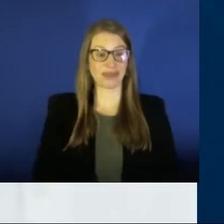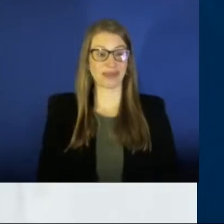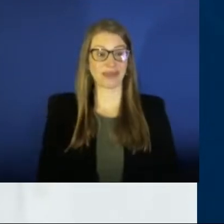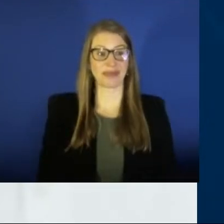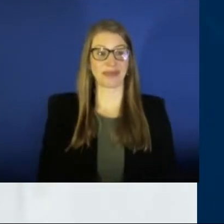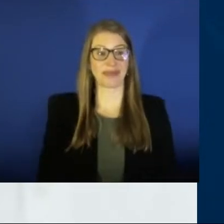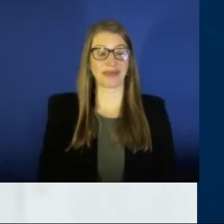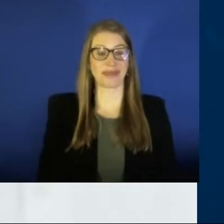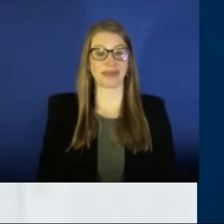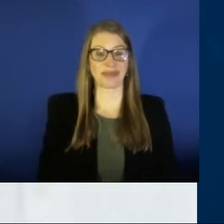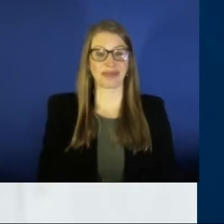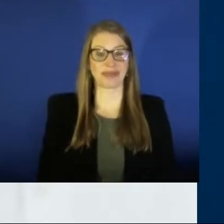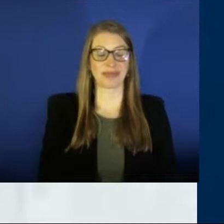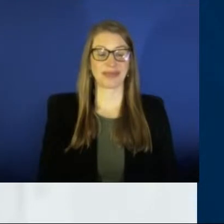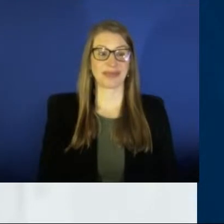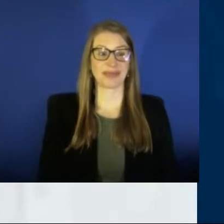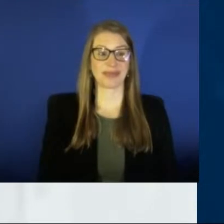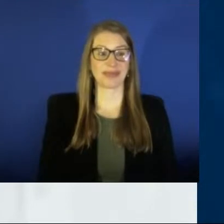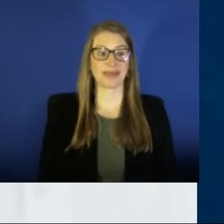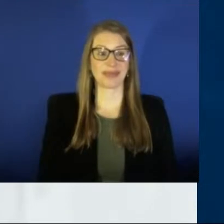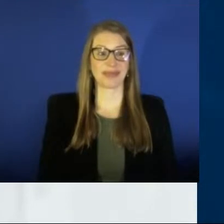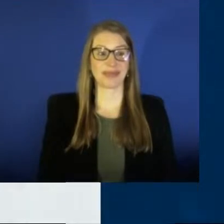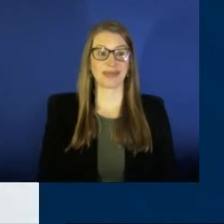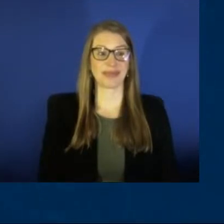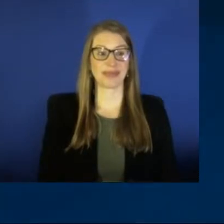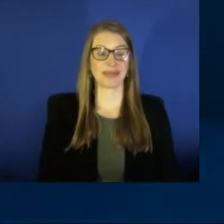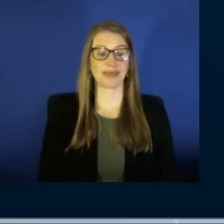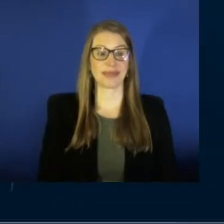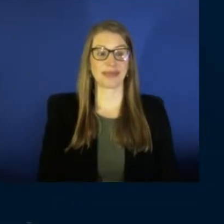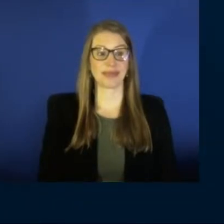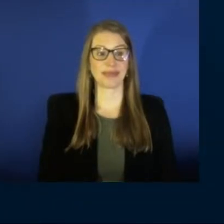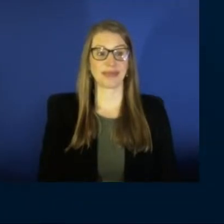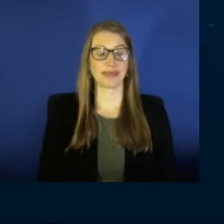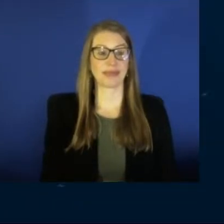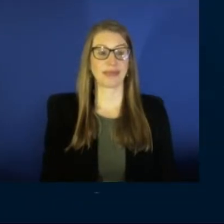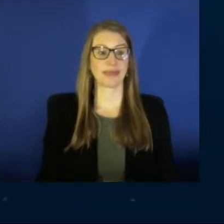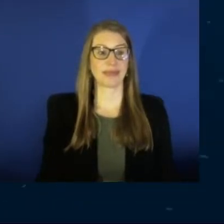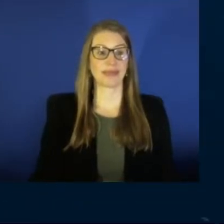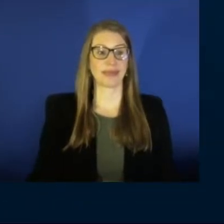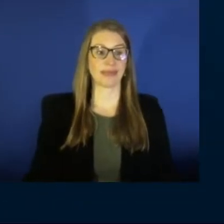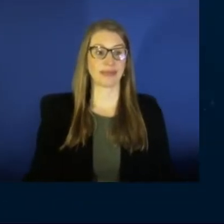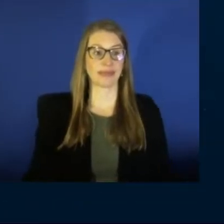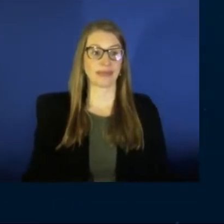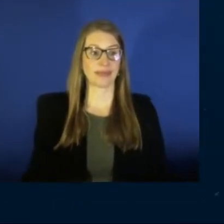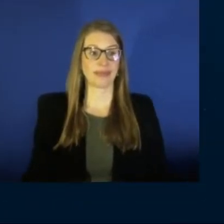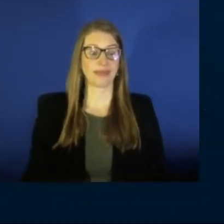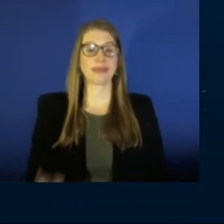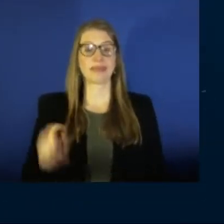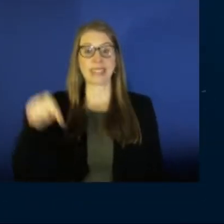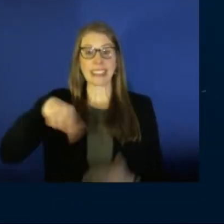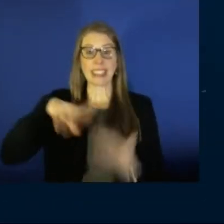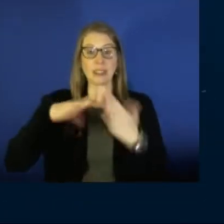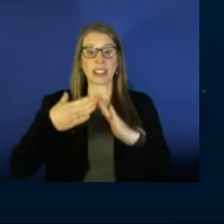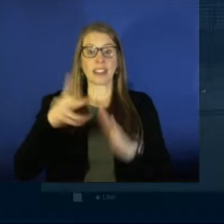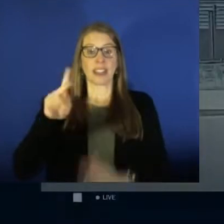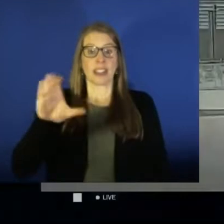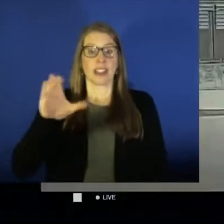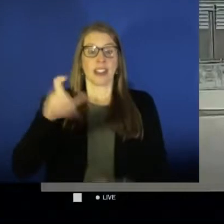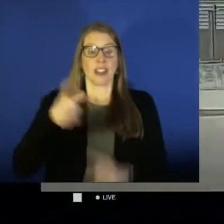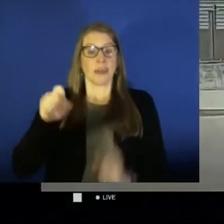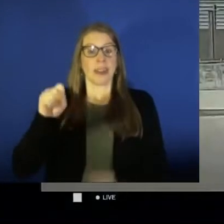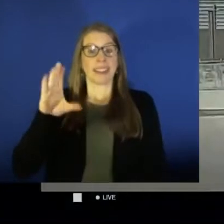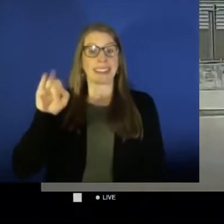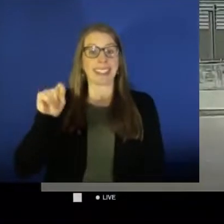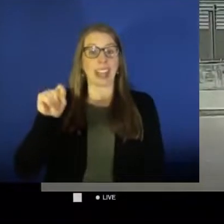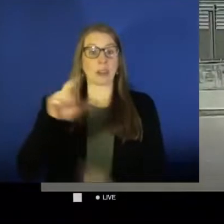to those right there on your screen. A live look at downtown Kansas City, again from our scout cams. Are you